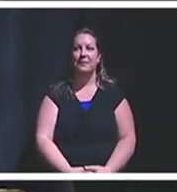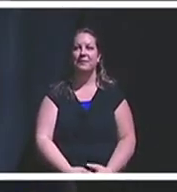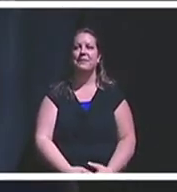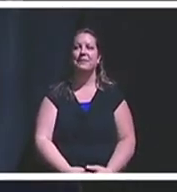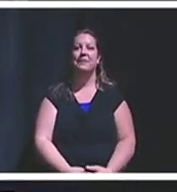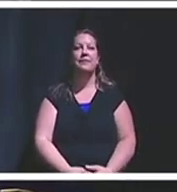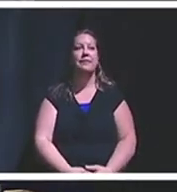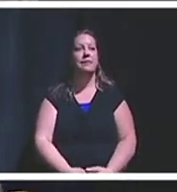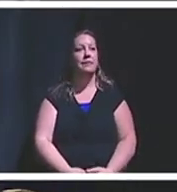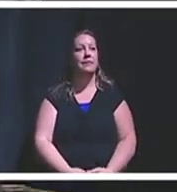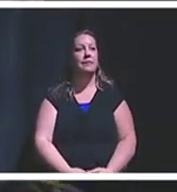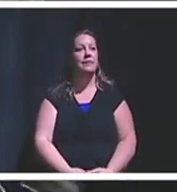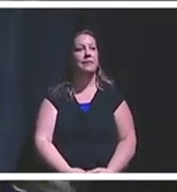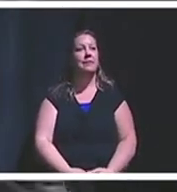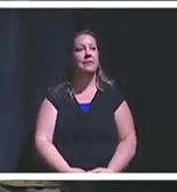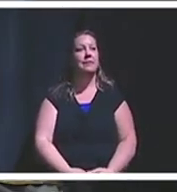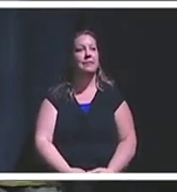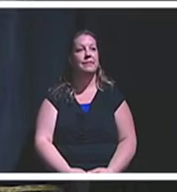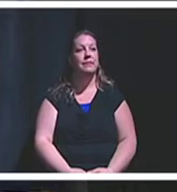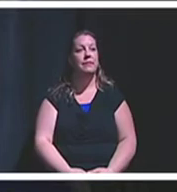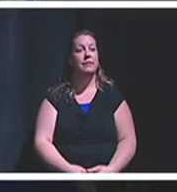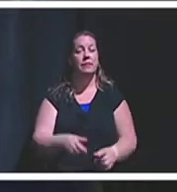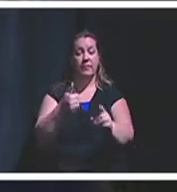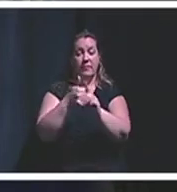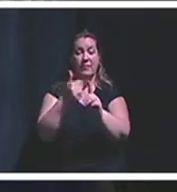You will now be joining about